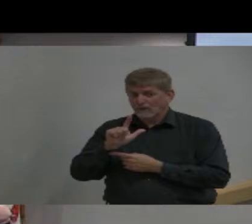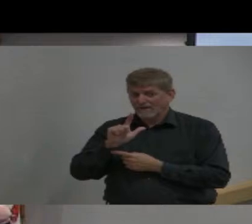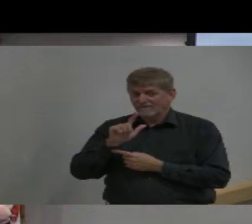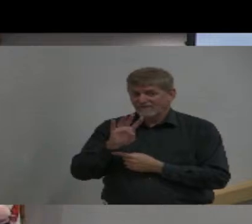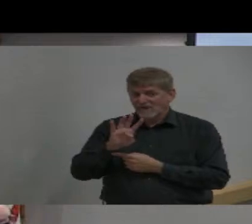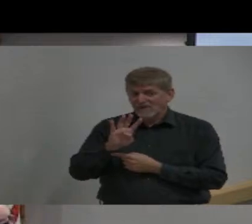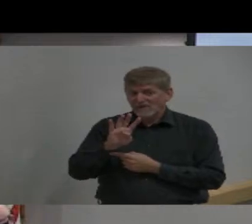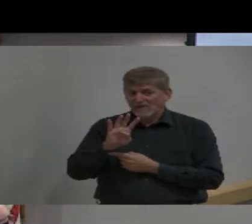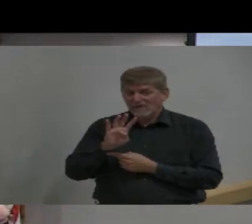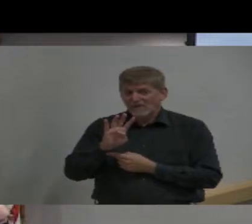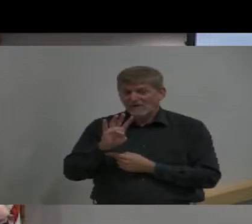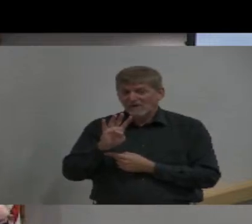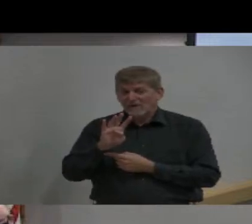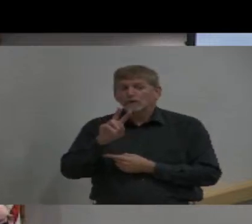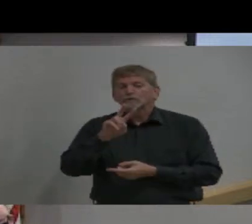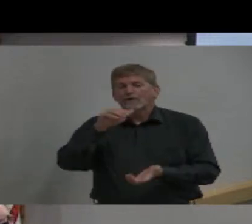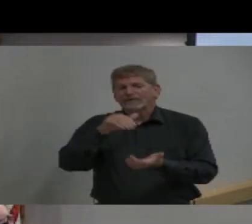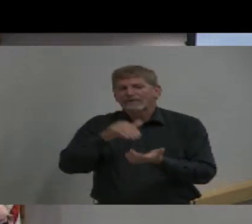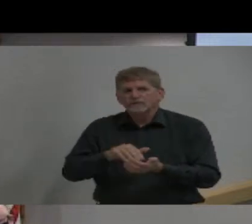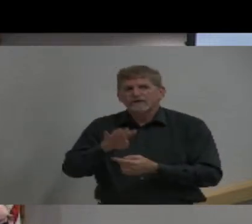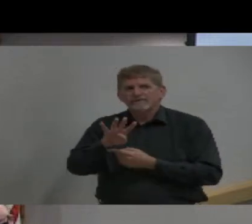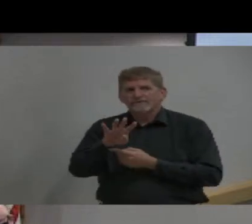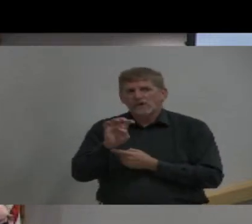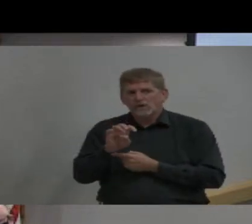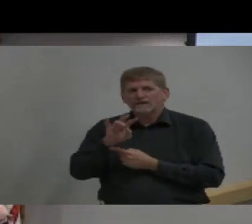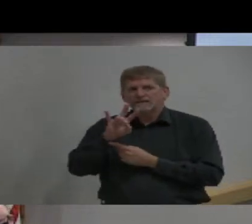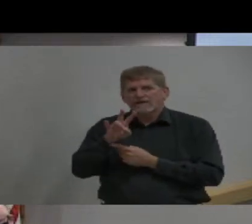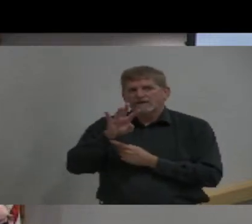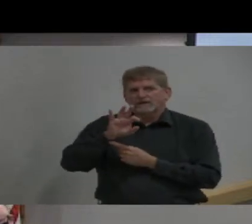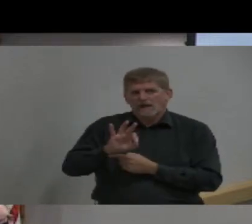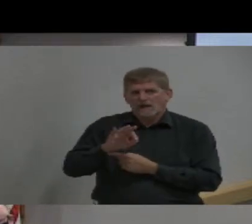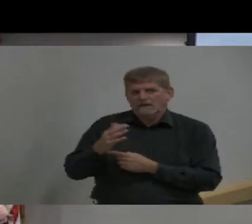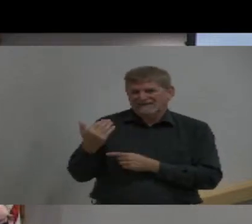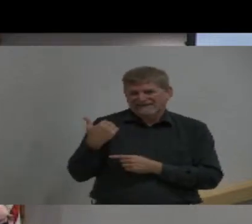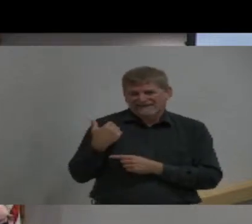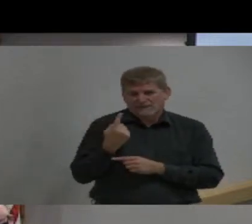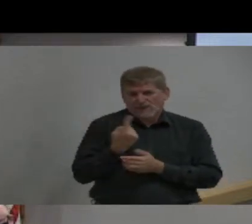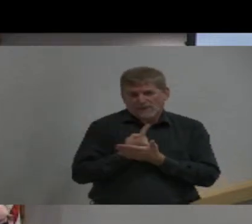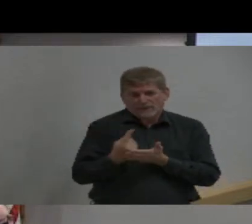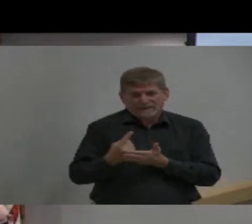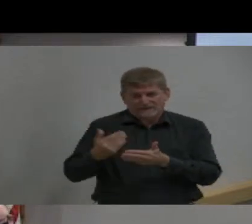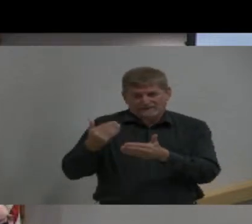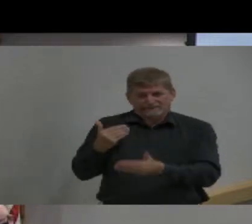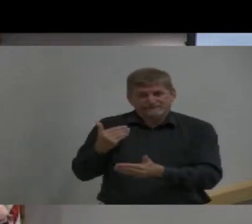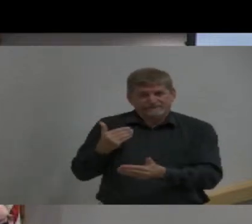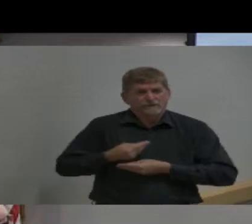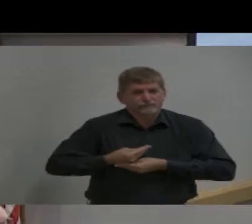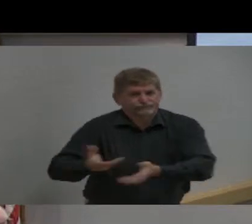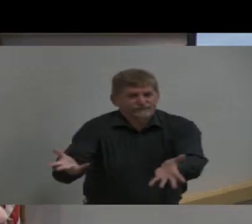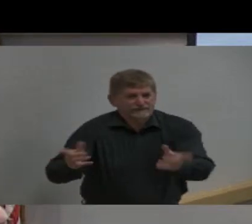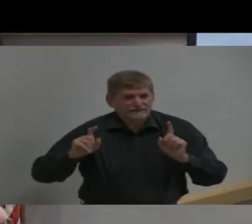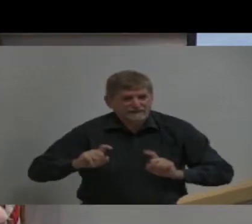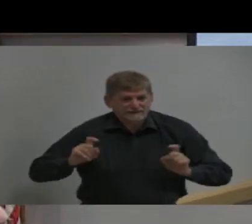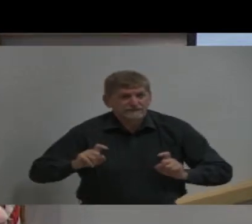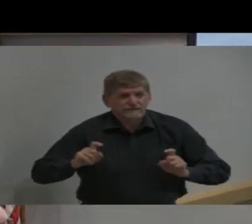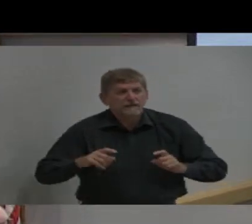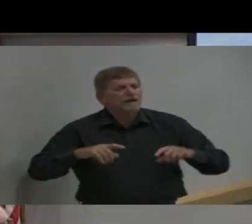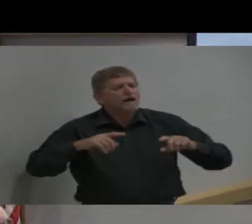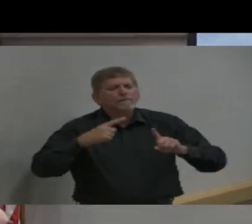2,479 individuals. We have a current cumulative percent positivity for unique